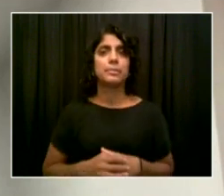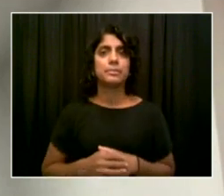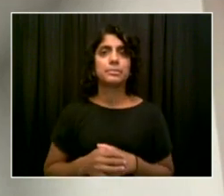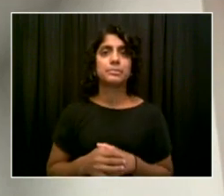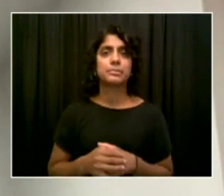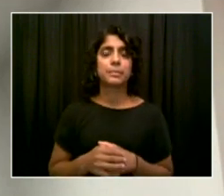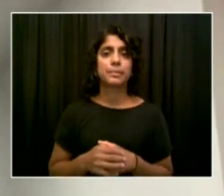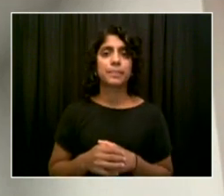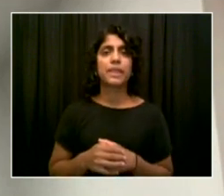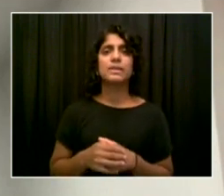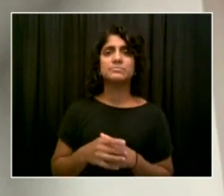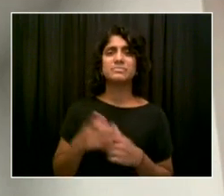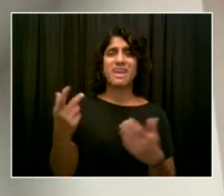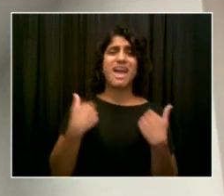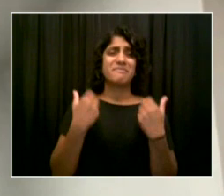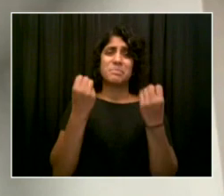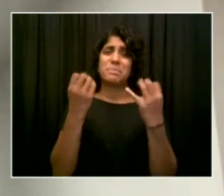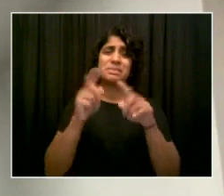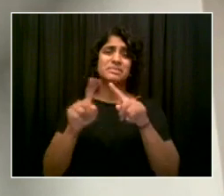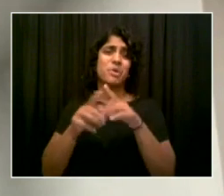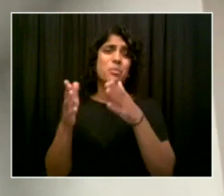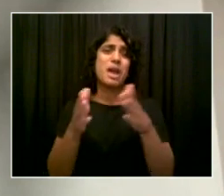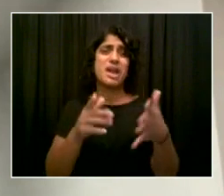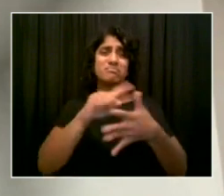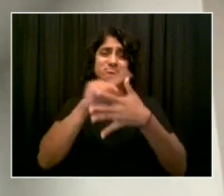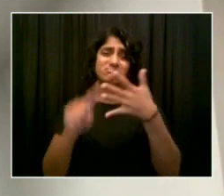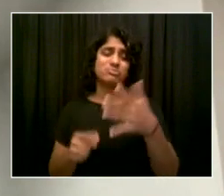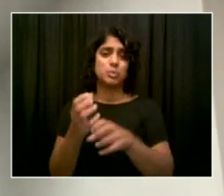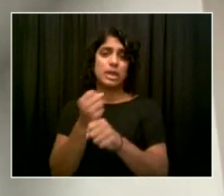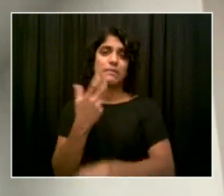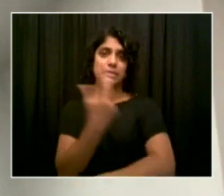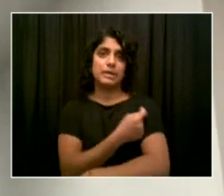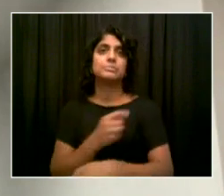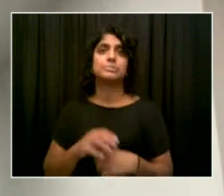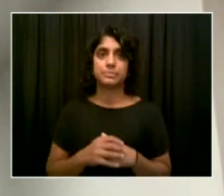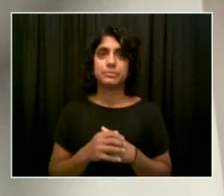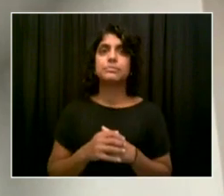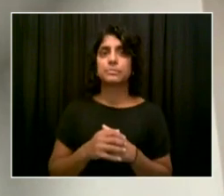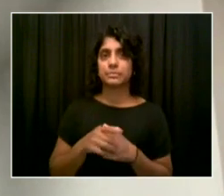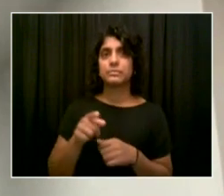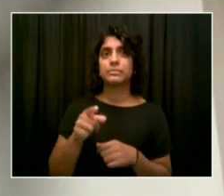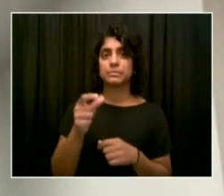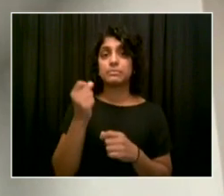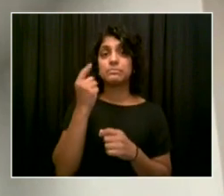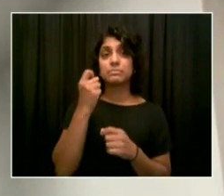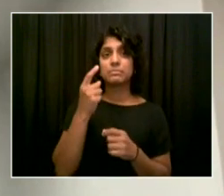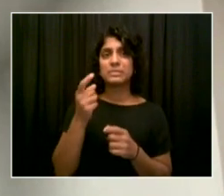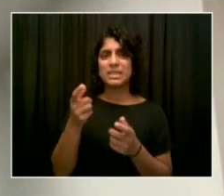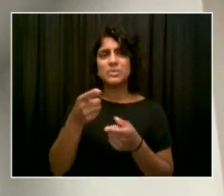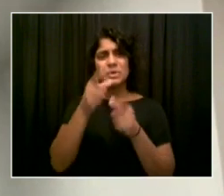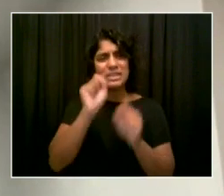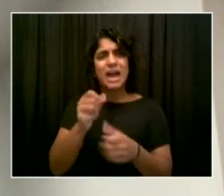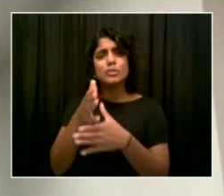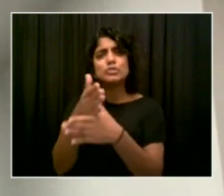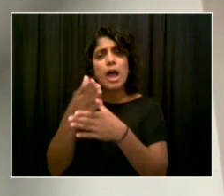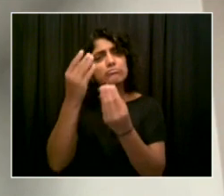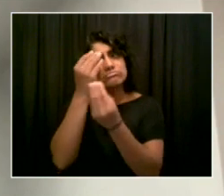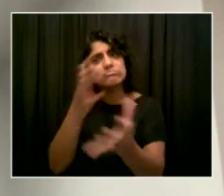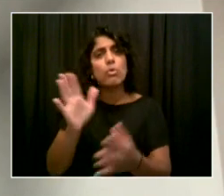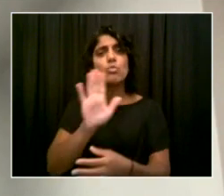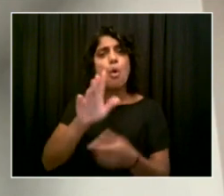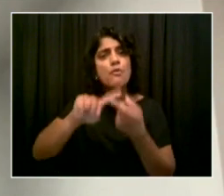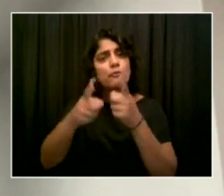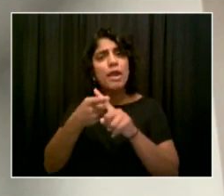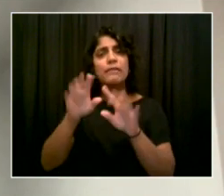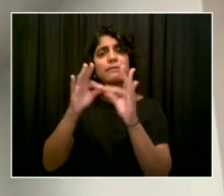make information. But it doesn't mean you can't continue to try harder and continue to do more. And part of that's going to be really the sort of one-to-one